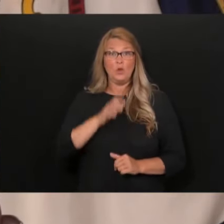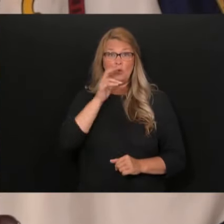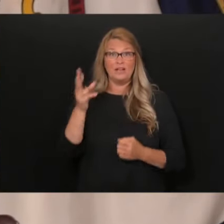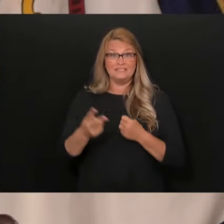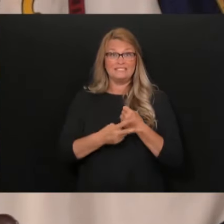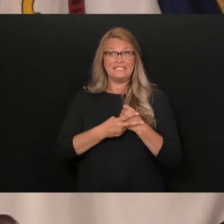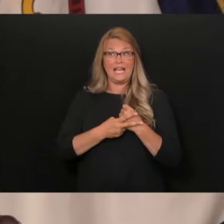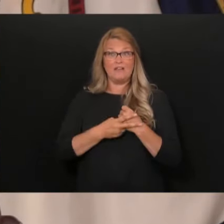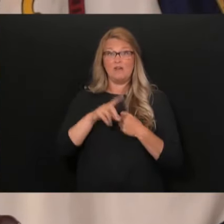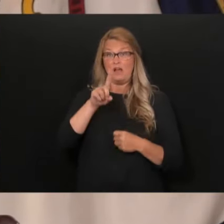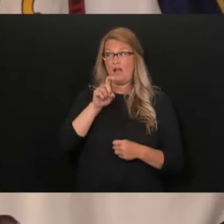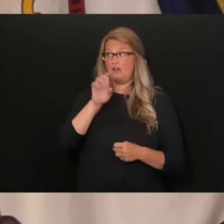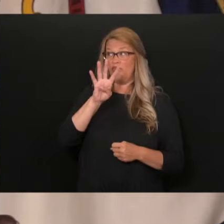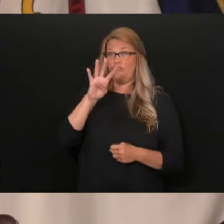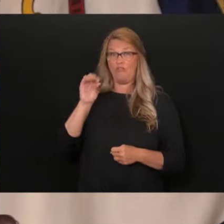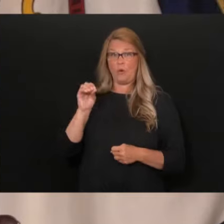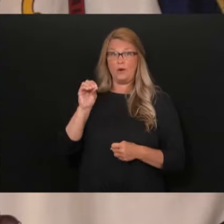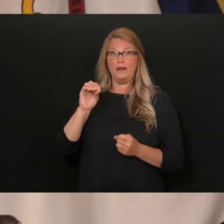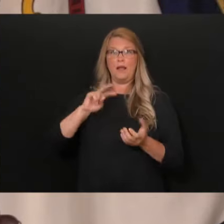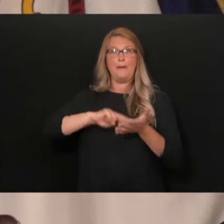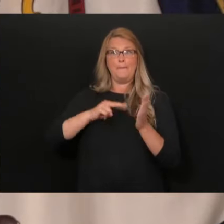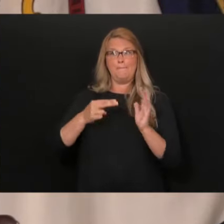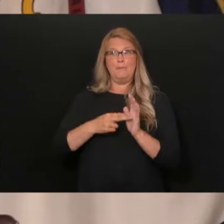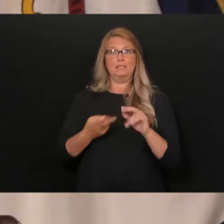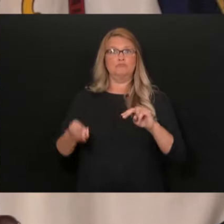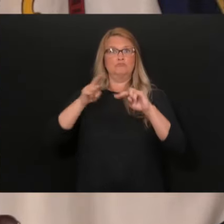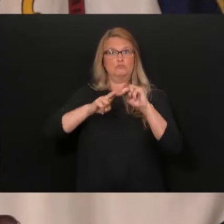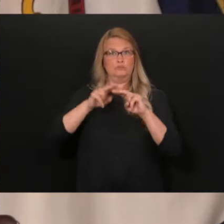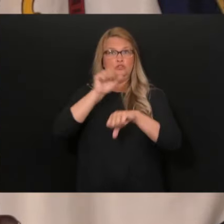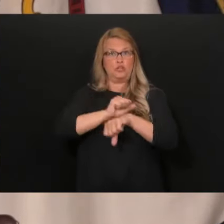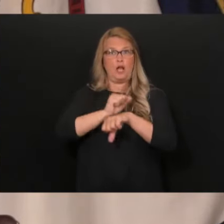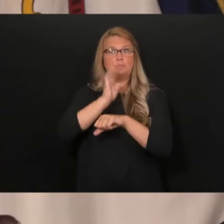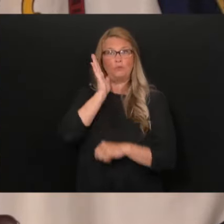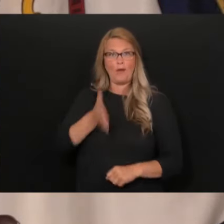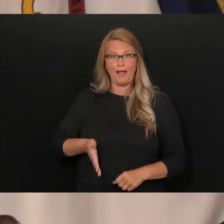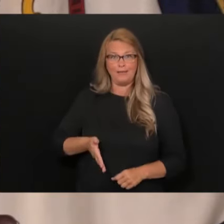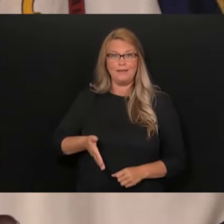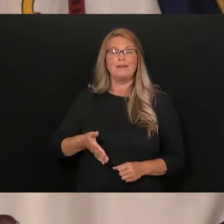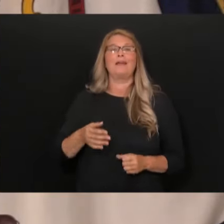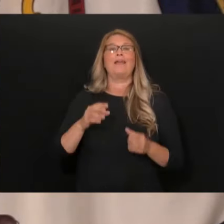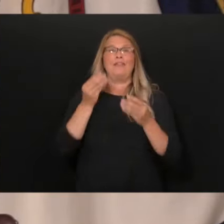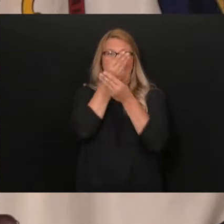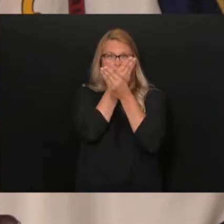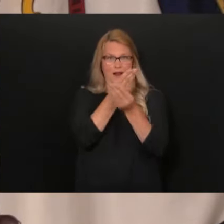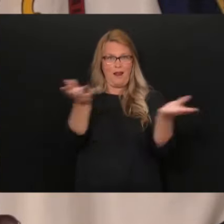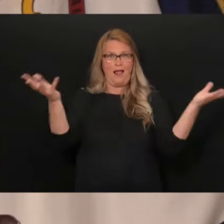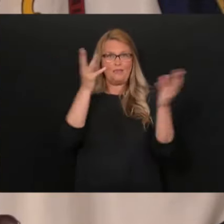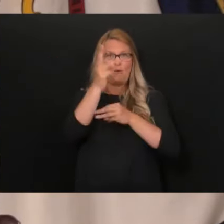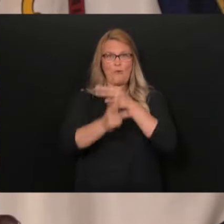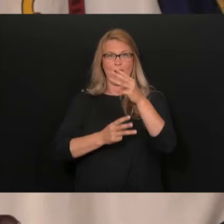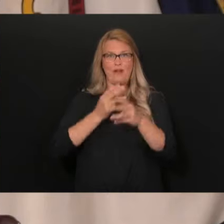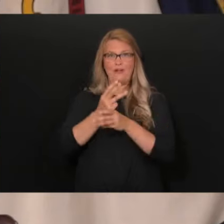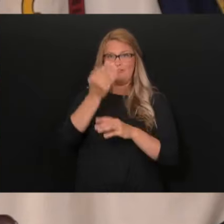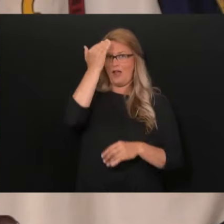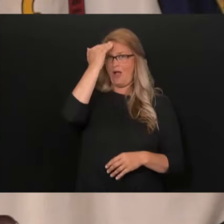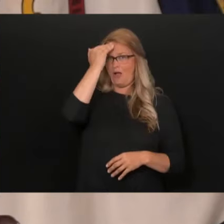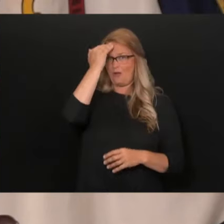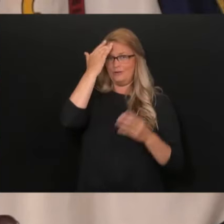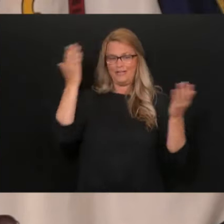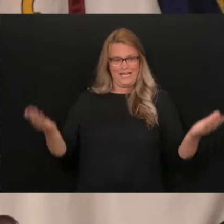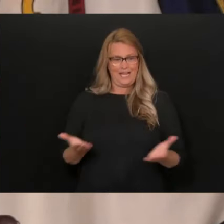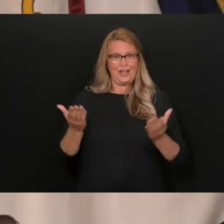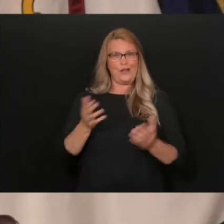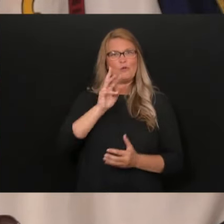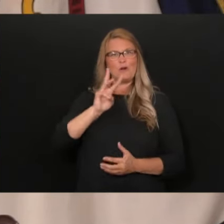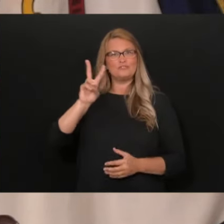140 jobs. We're going to grow a whole lot more jobs. We're going to let the world know that West Virginia is the place for manufacturing